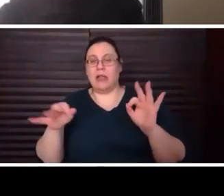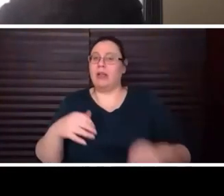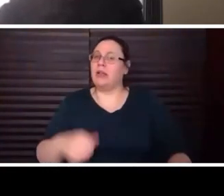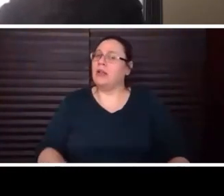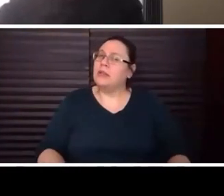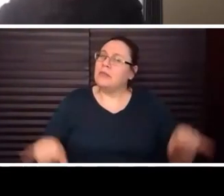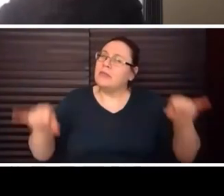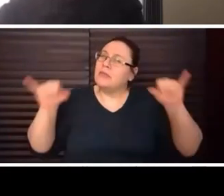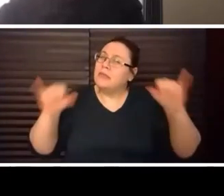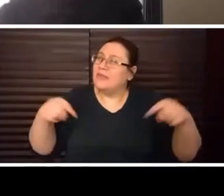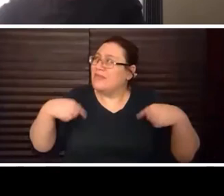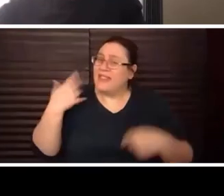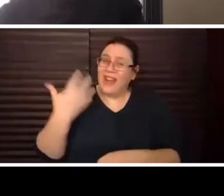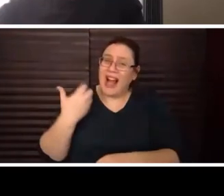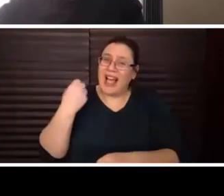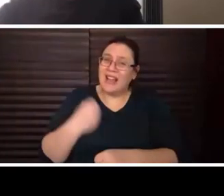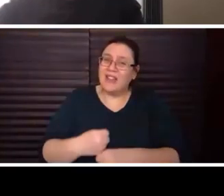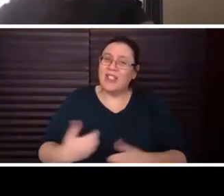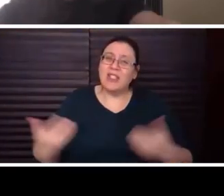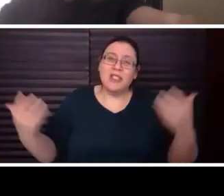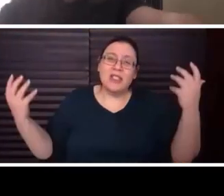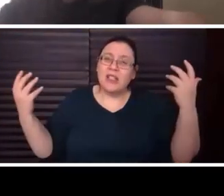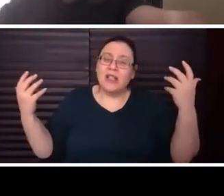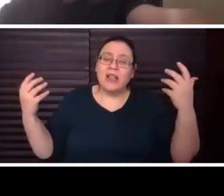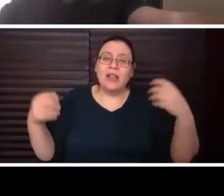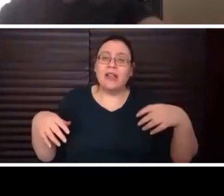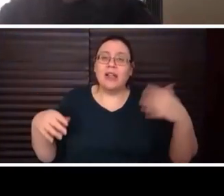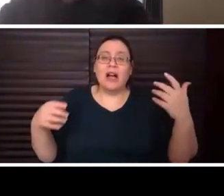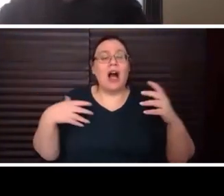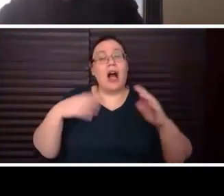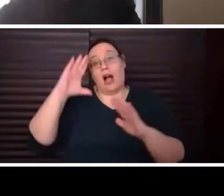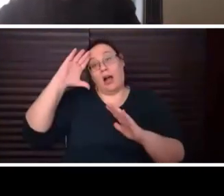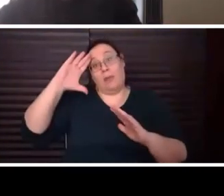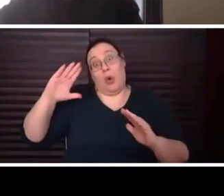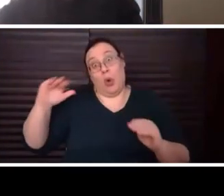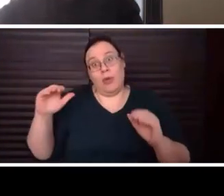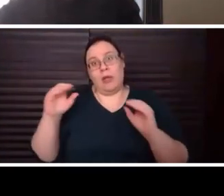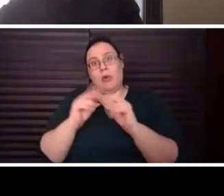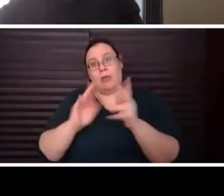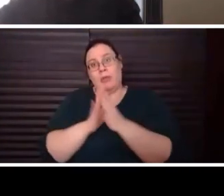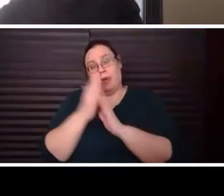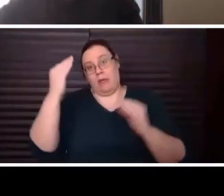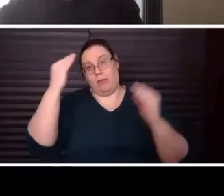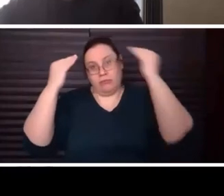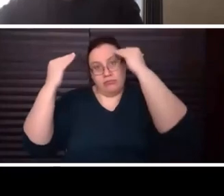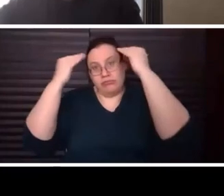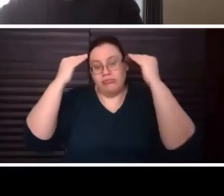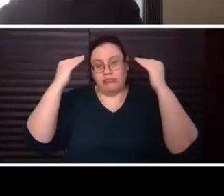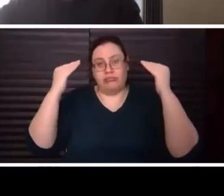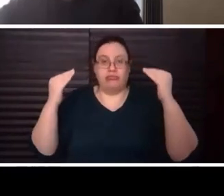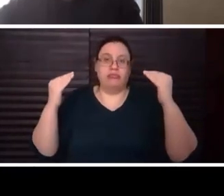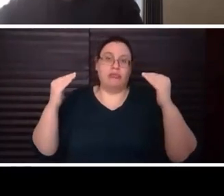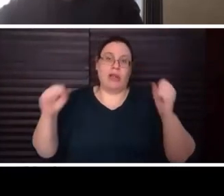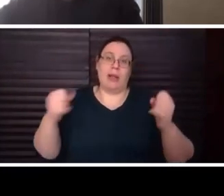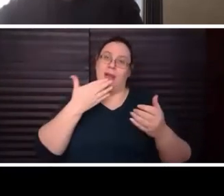changed in the past 5 years. And I'm just hoping that with more awareness, there can be a greater